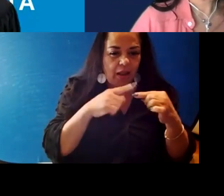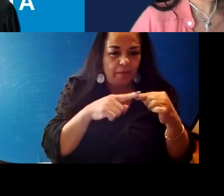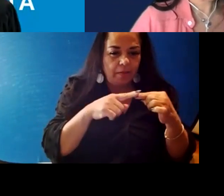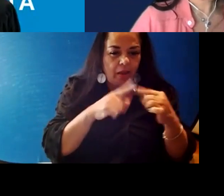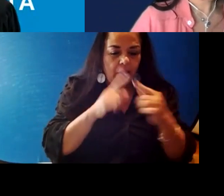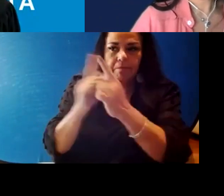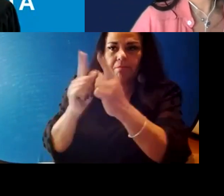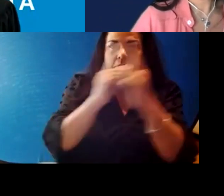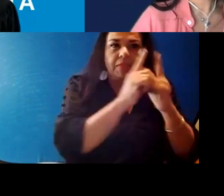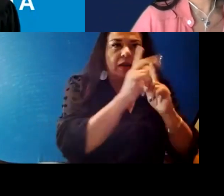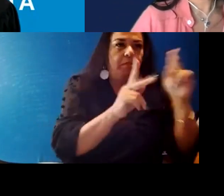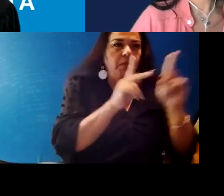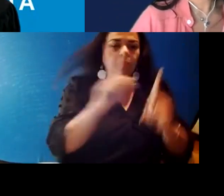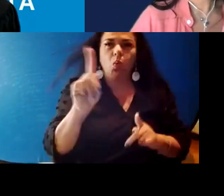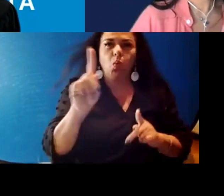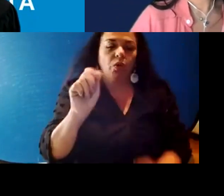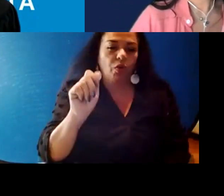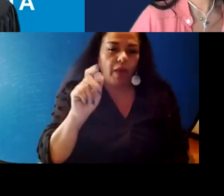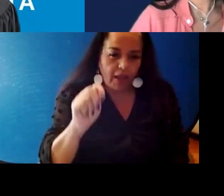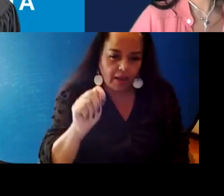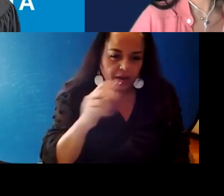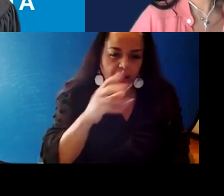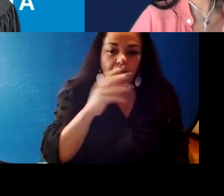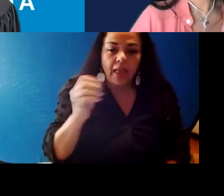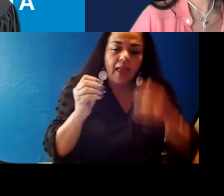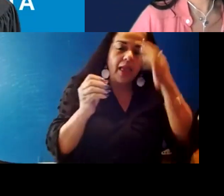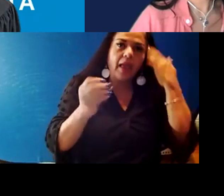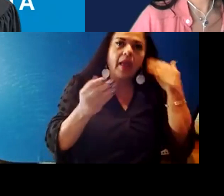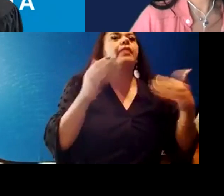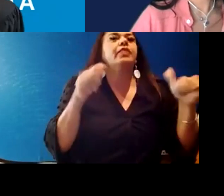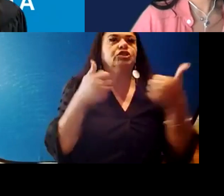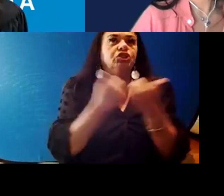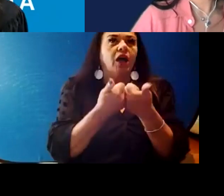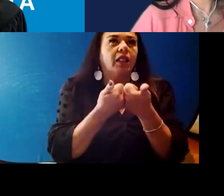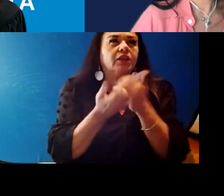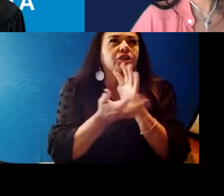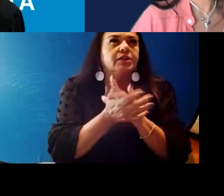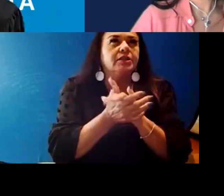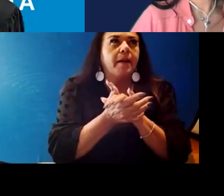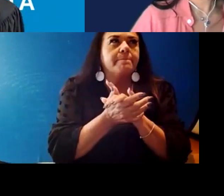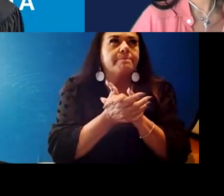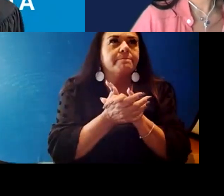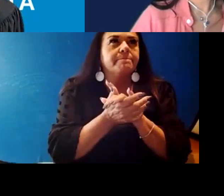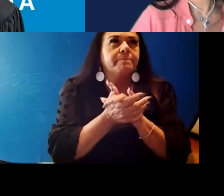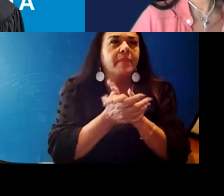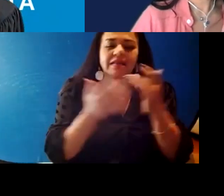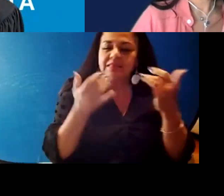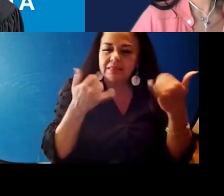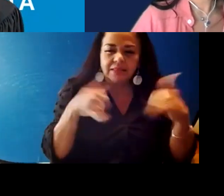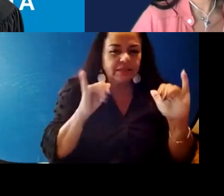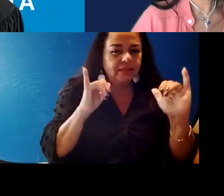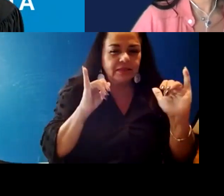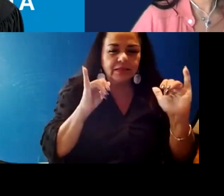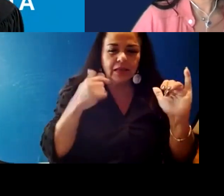where they're at. And then I think my biggest challenge is that's still us